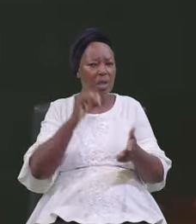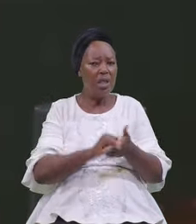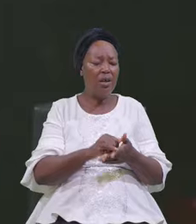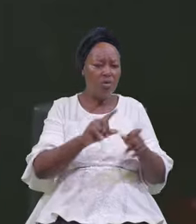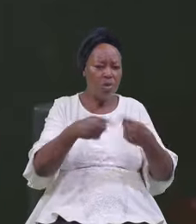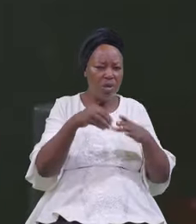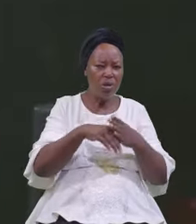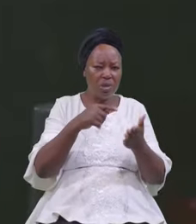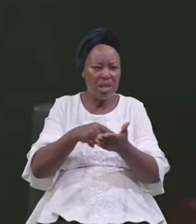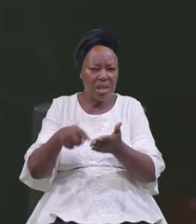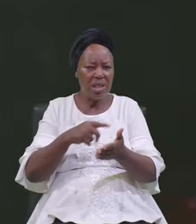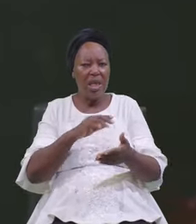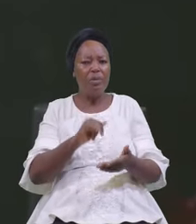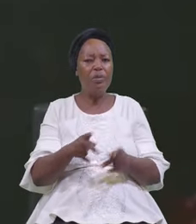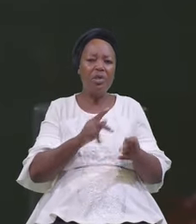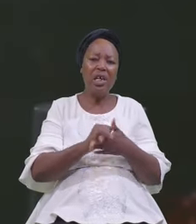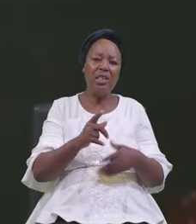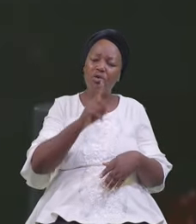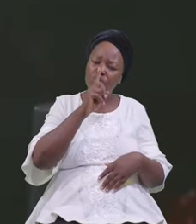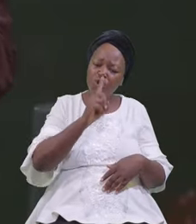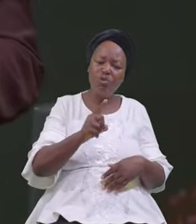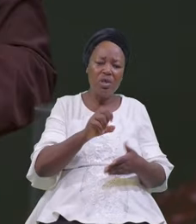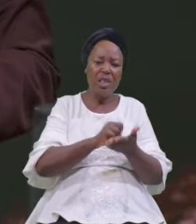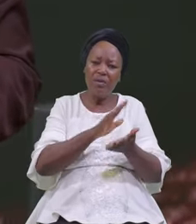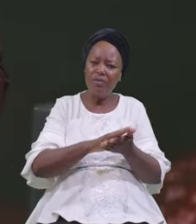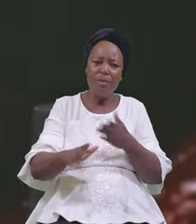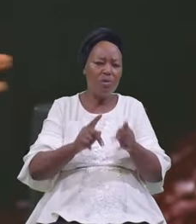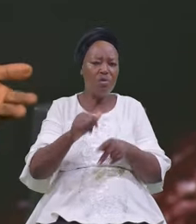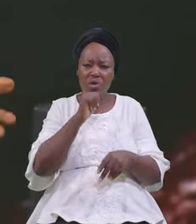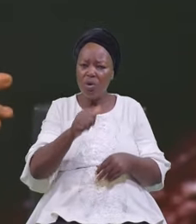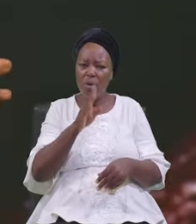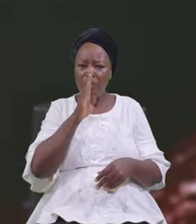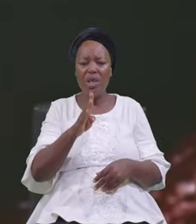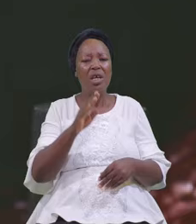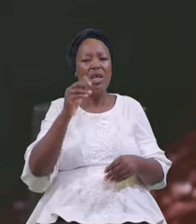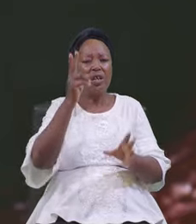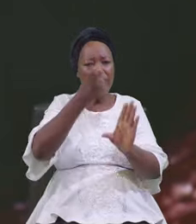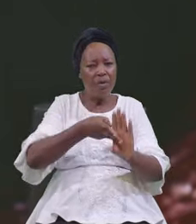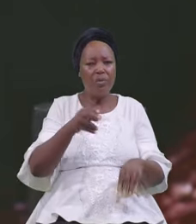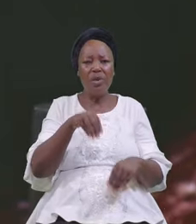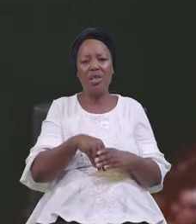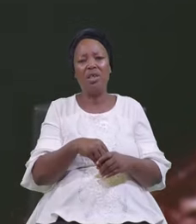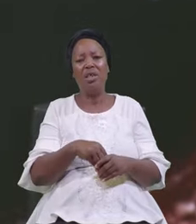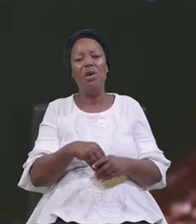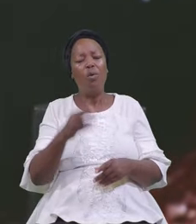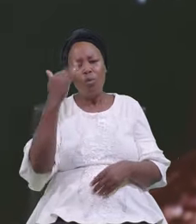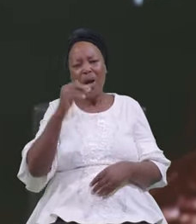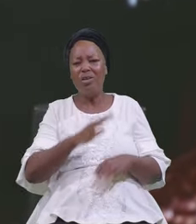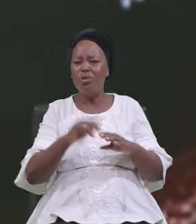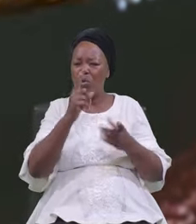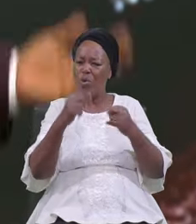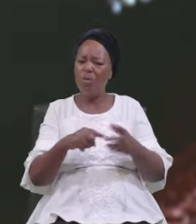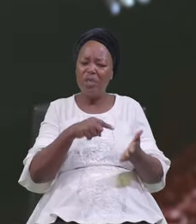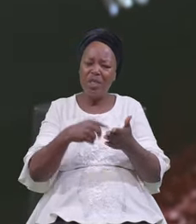that really sanctified people will not get involved today. Why don't you come this new year? Why don't you come